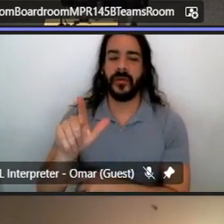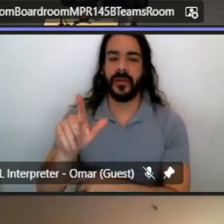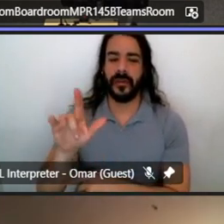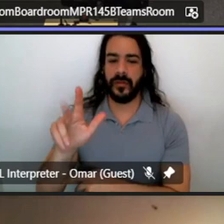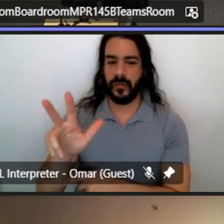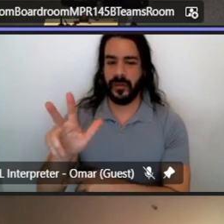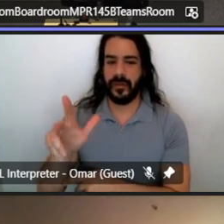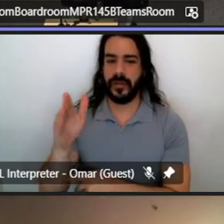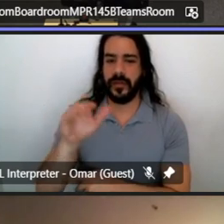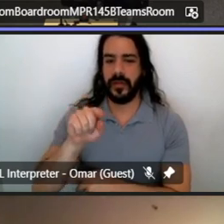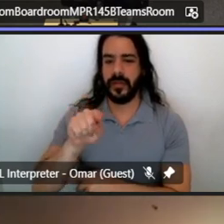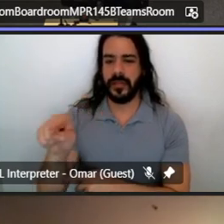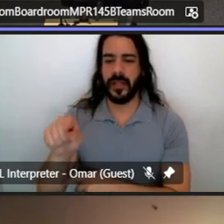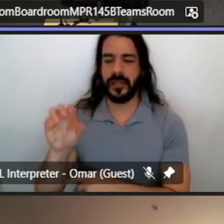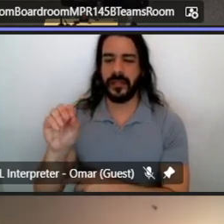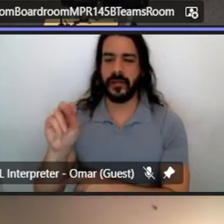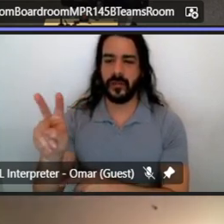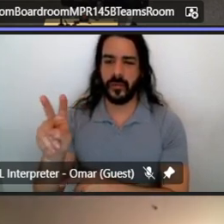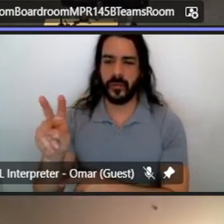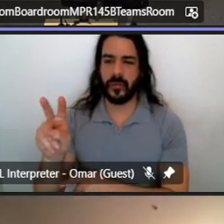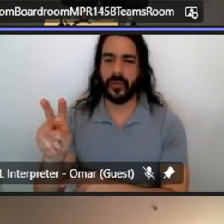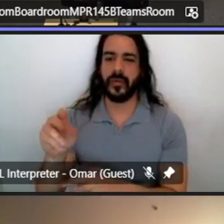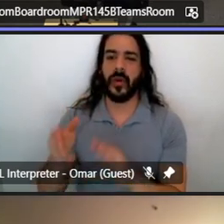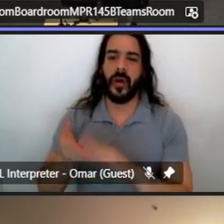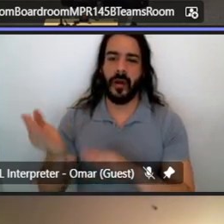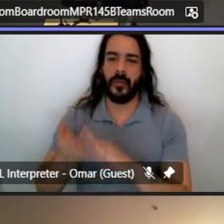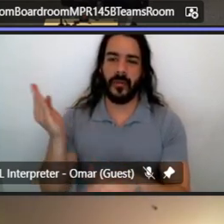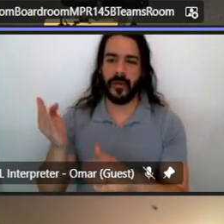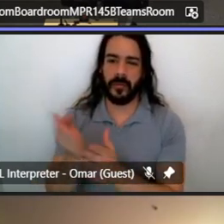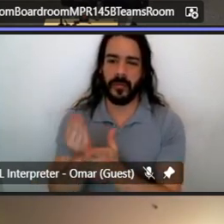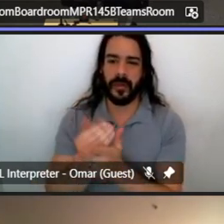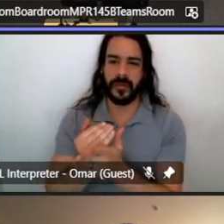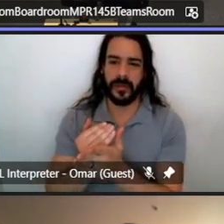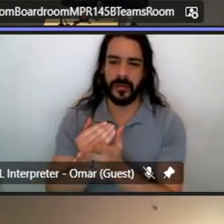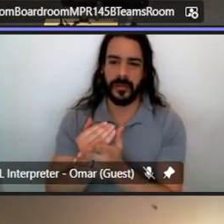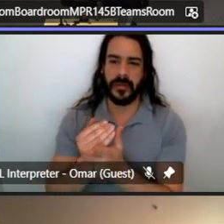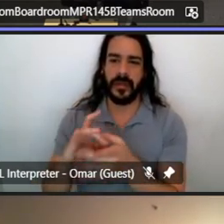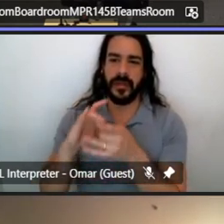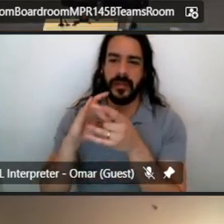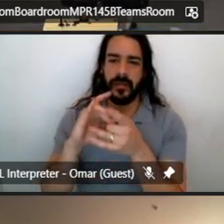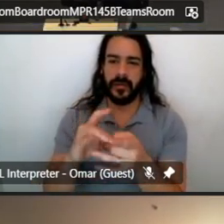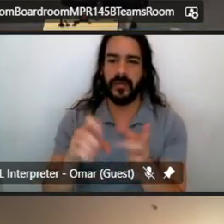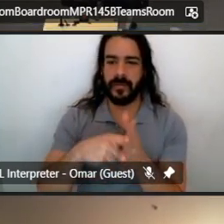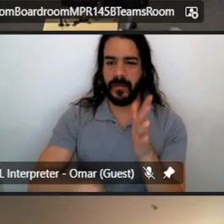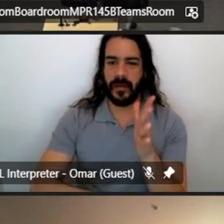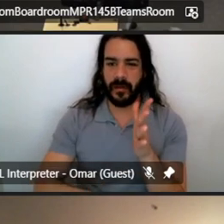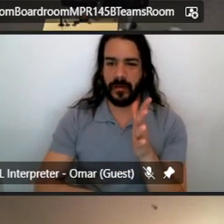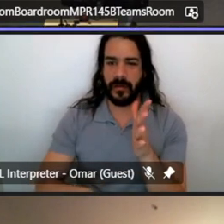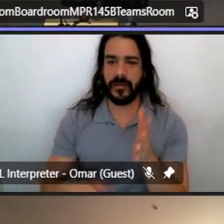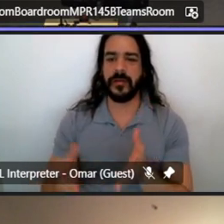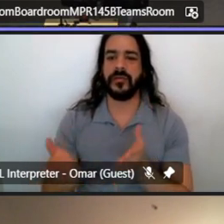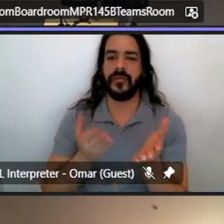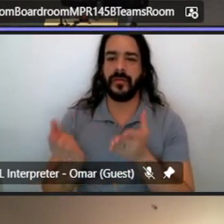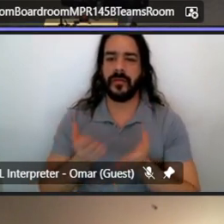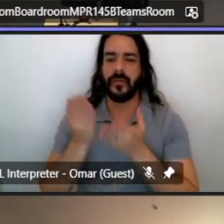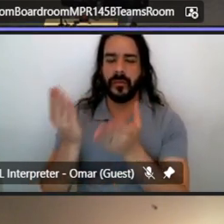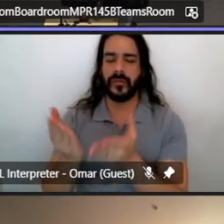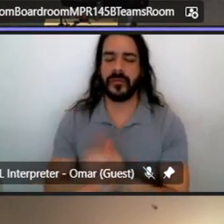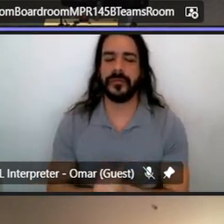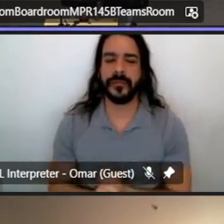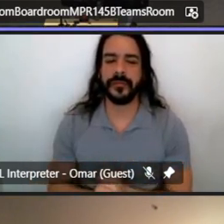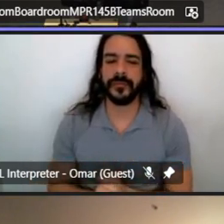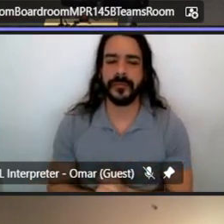B23-02, Metro's proposed FY2024 operating budget and associated fare and service proposals.